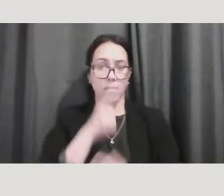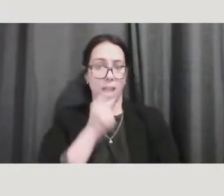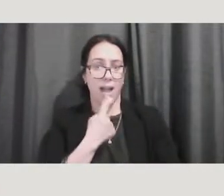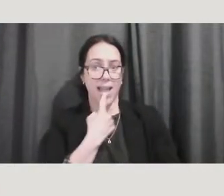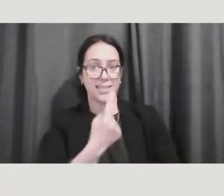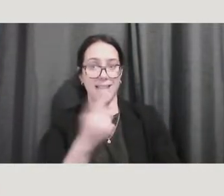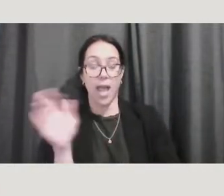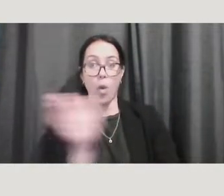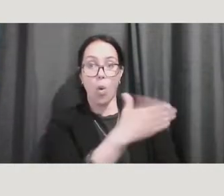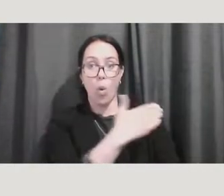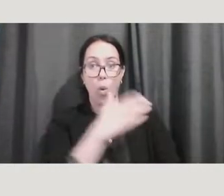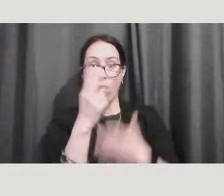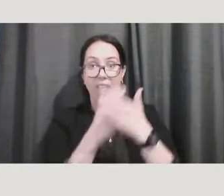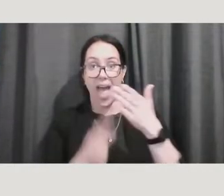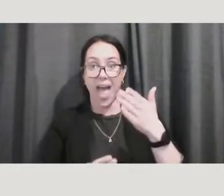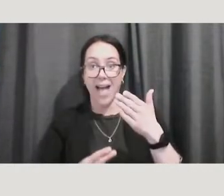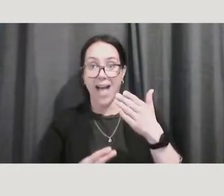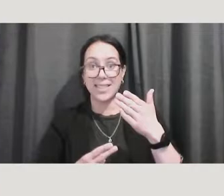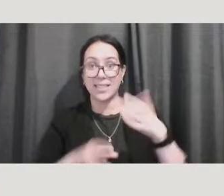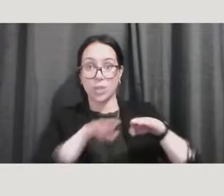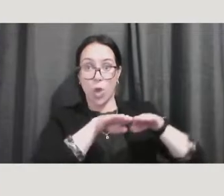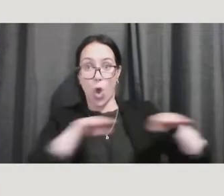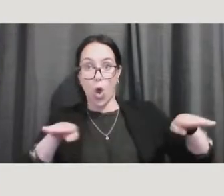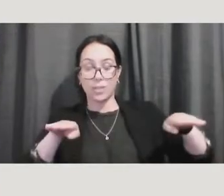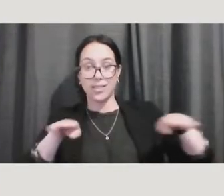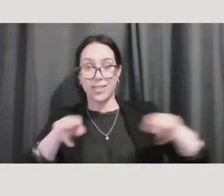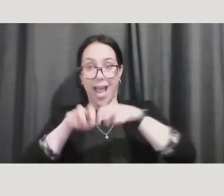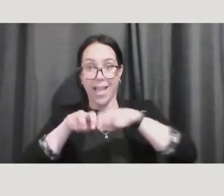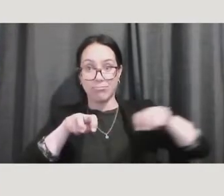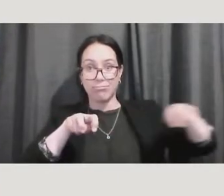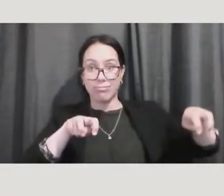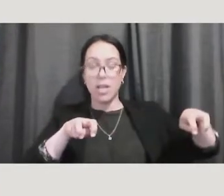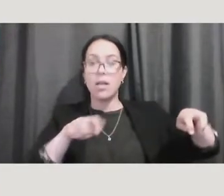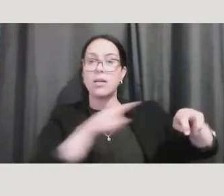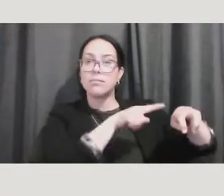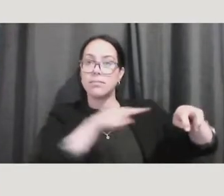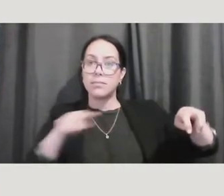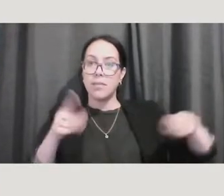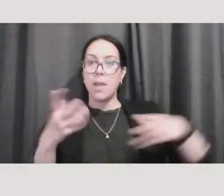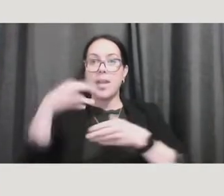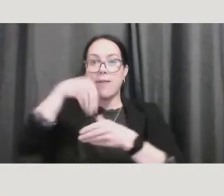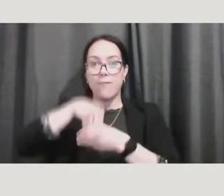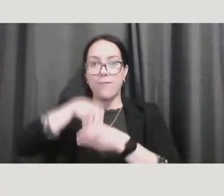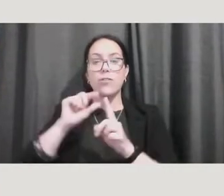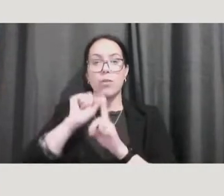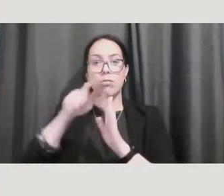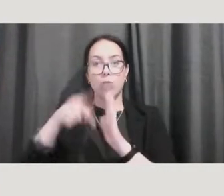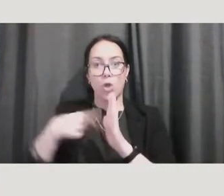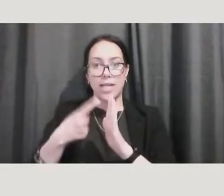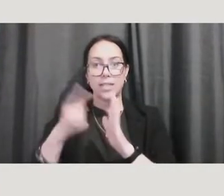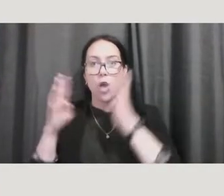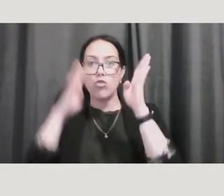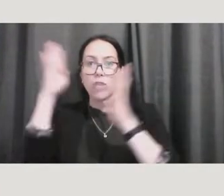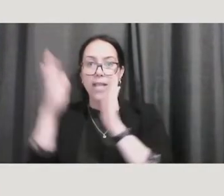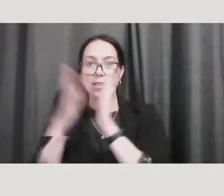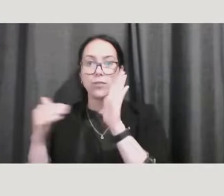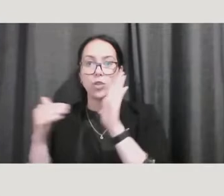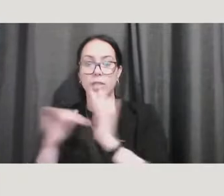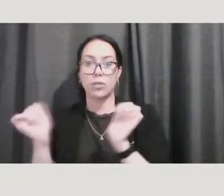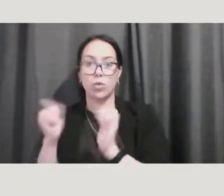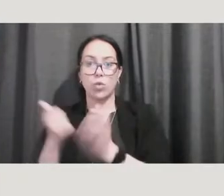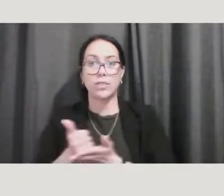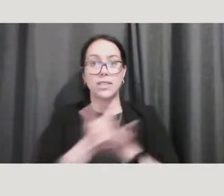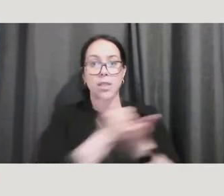see up here on stage have been involved in projects that have been supported by creative New Zealand thanks to the Pacific Arts